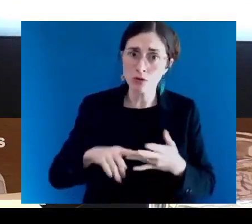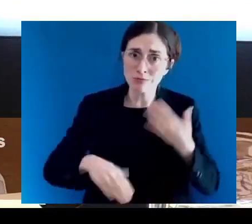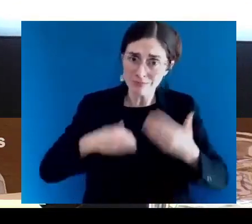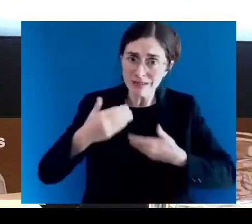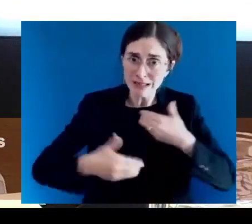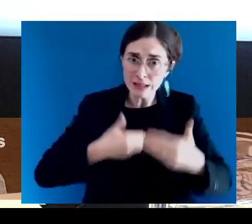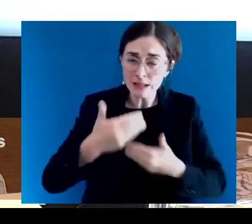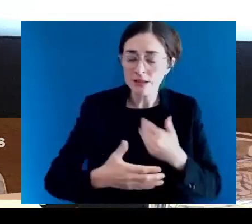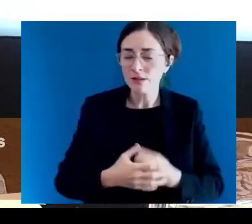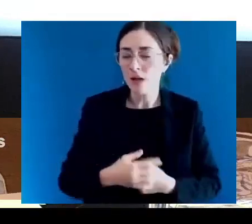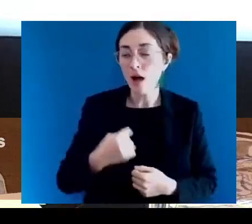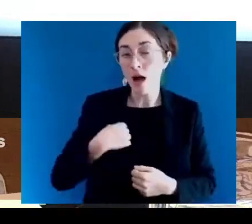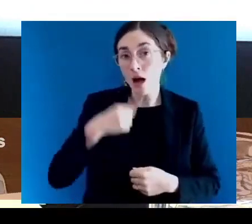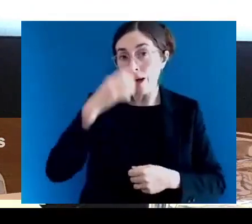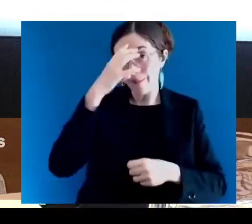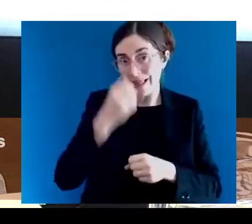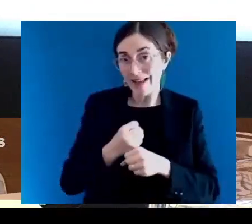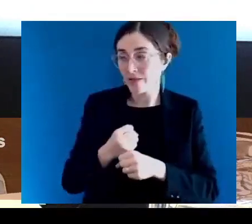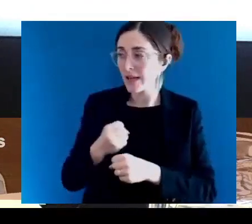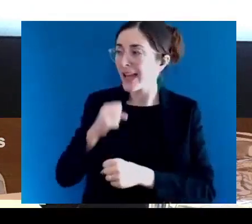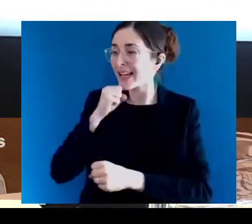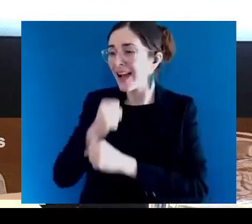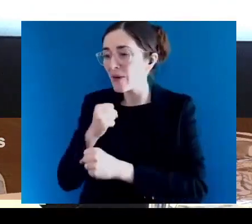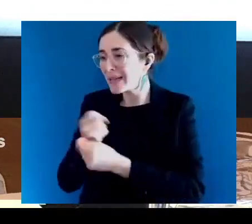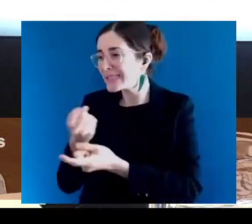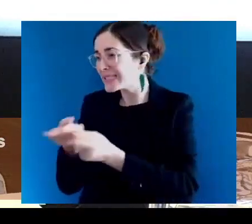departments and governments generally